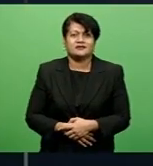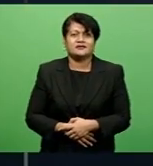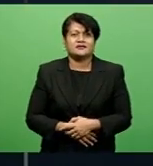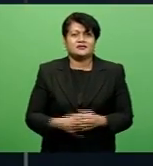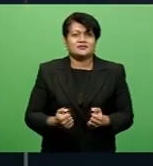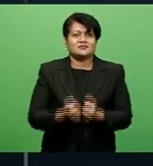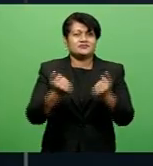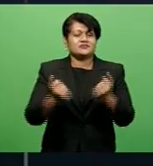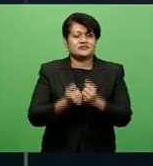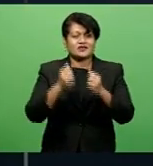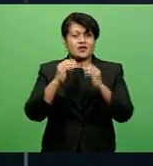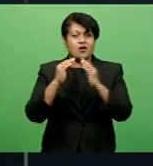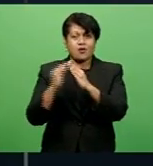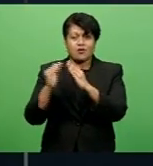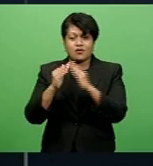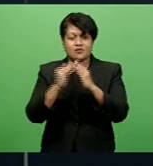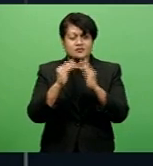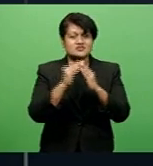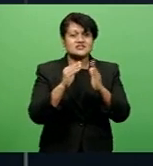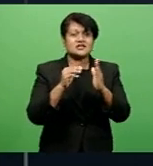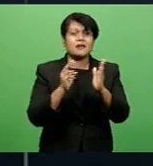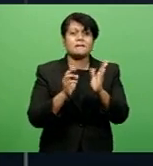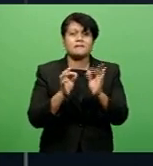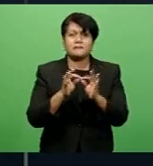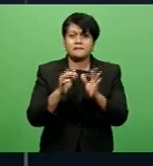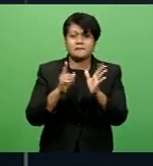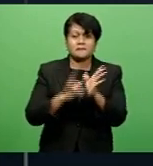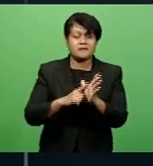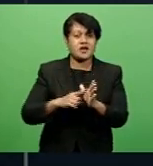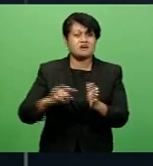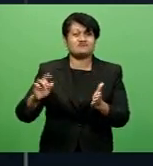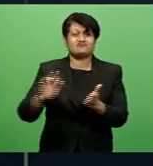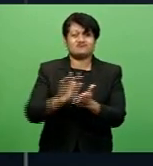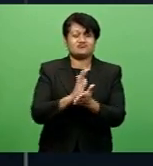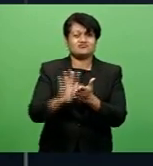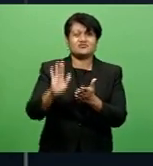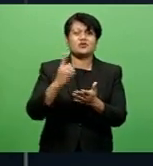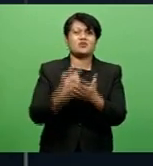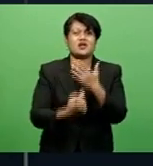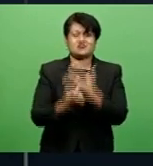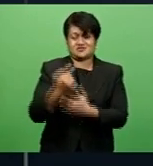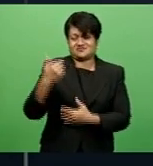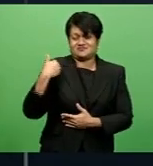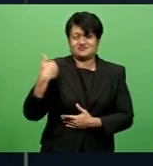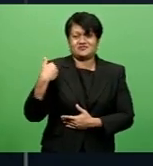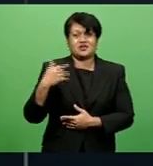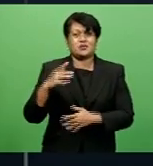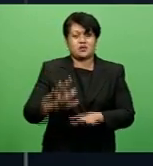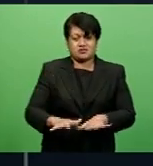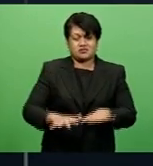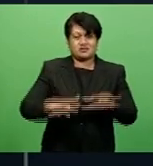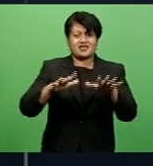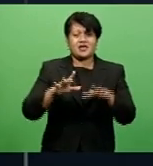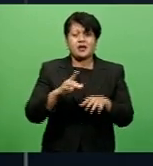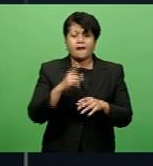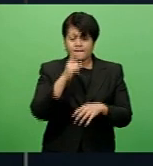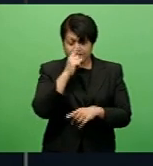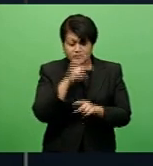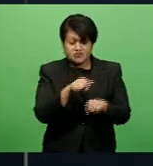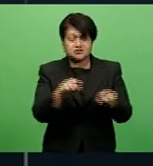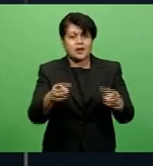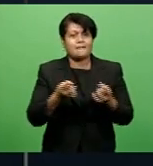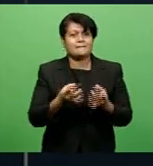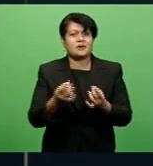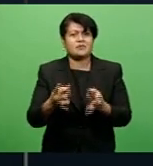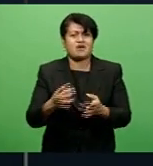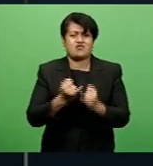Dozens of homes in Nailanga Mba were severely affected by floodwaters, and residents are now preparing for the worst. Most residents struggled